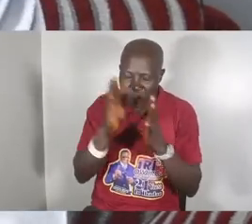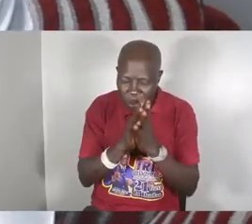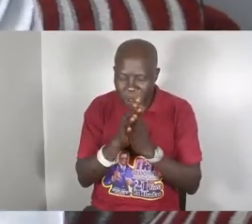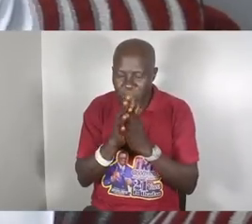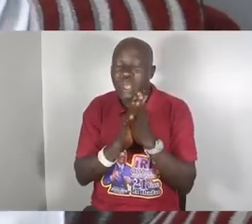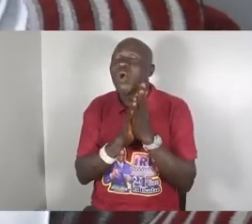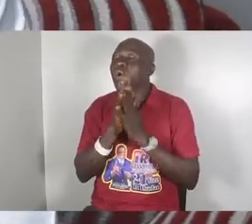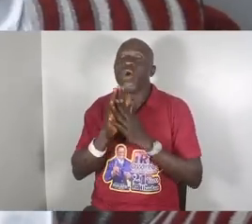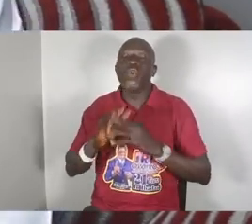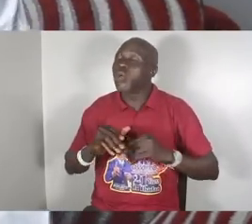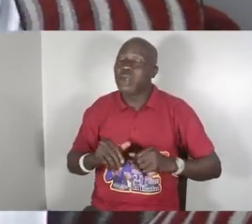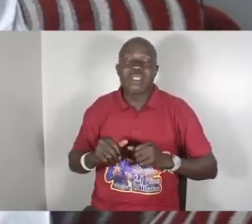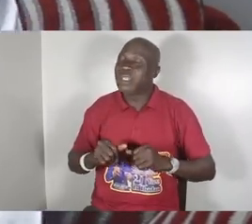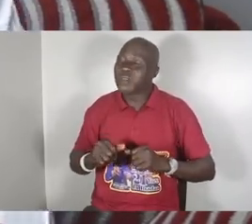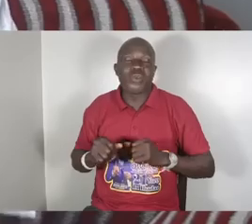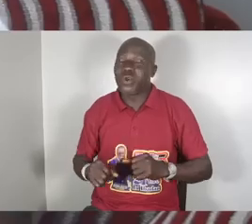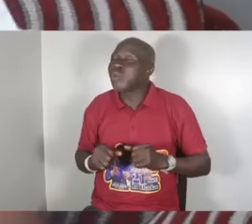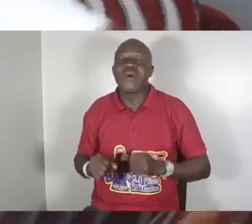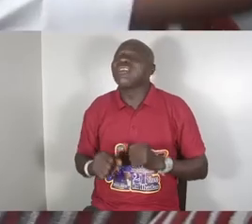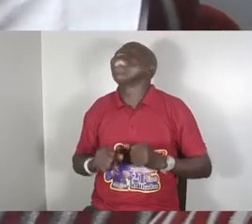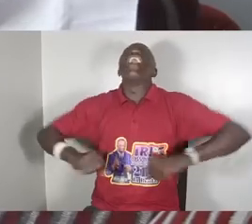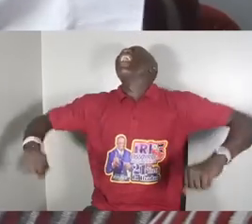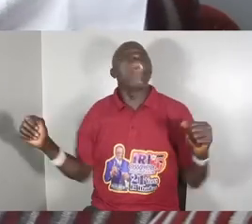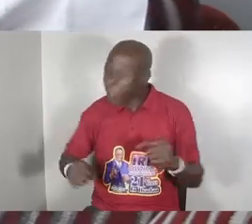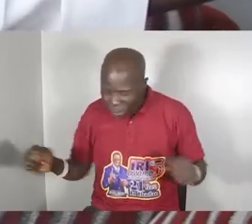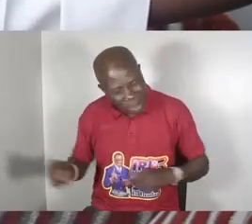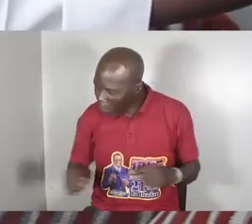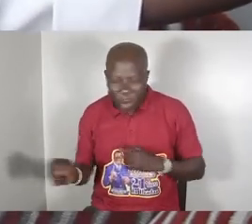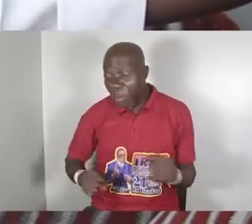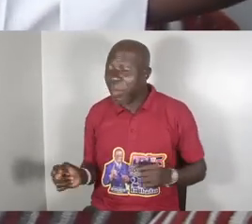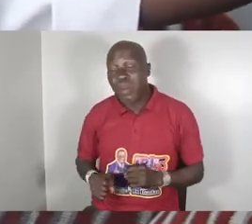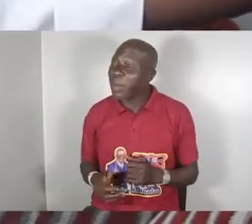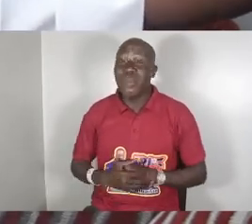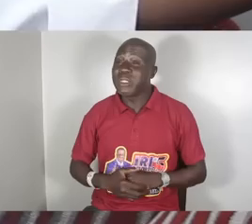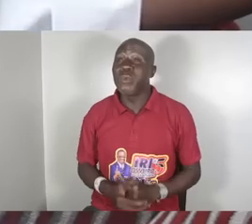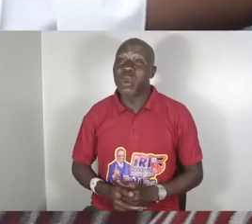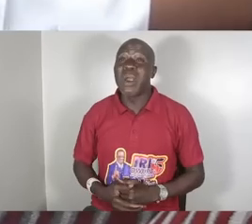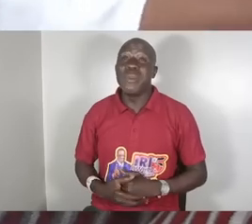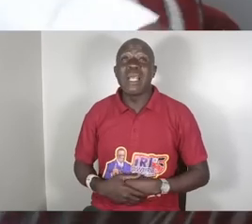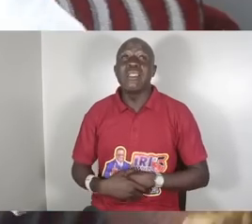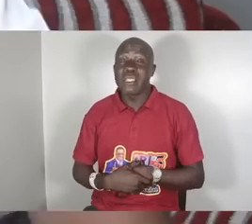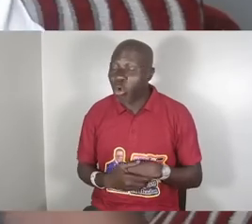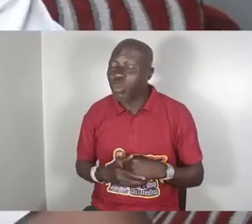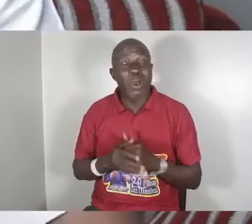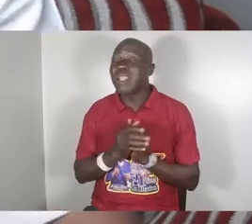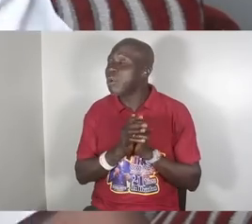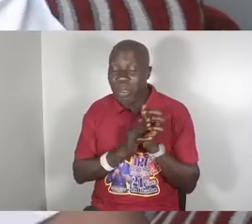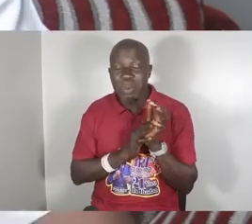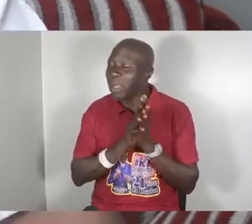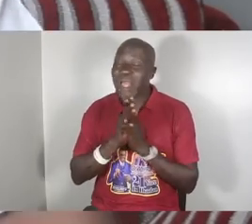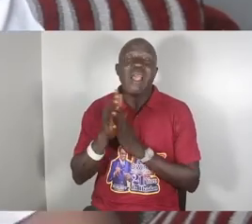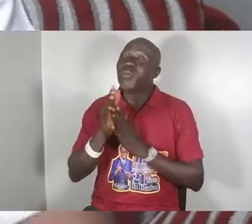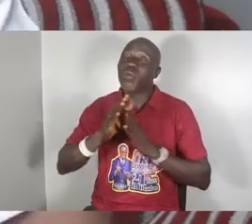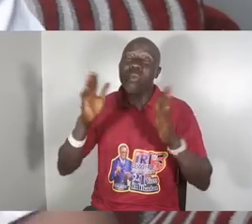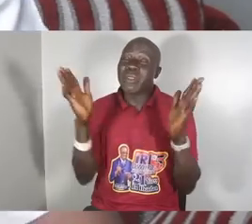Jésù orúkọ Jésù orúkọ Jésù ẹ ní ní ọ̀ ọlọ́run ọba ṣe tí ọba pé mo kà dé sàkàbẹ̀ pàtóta